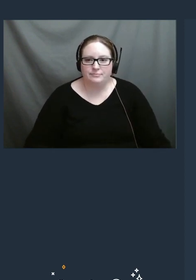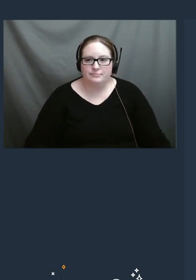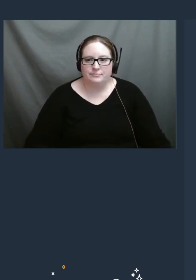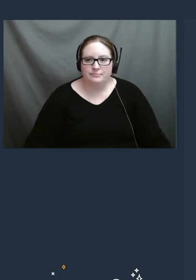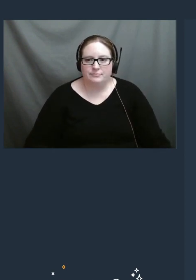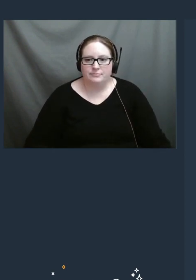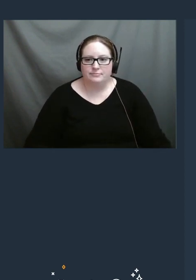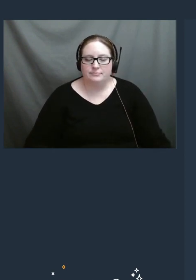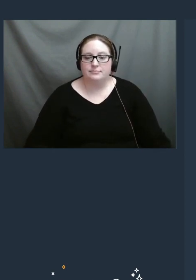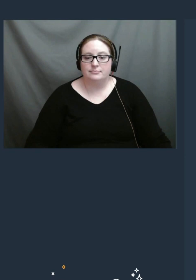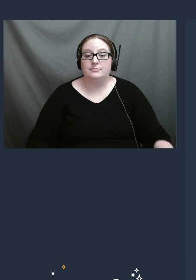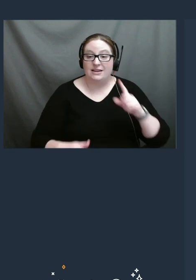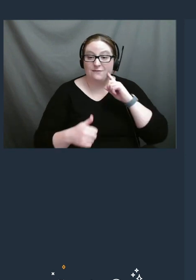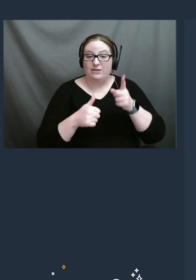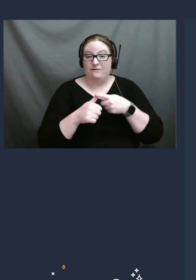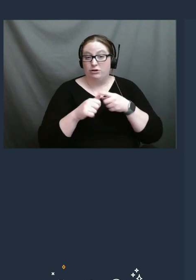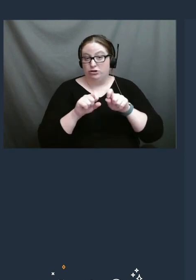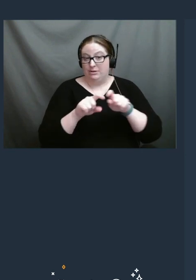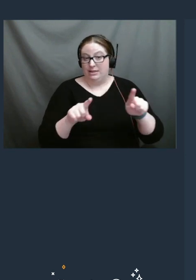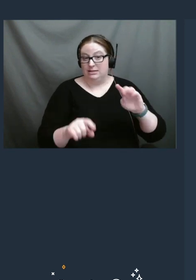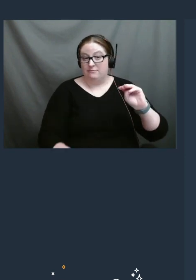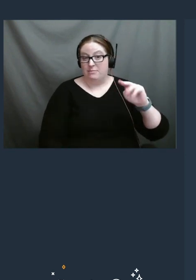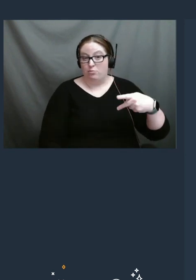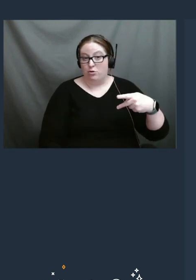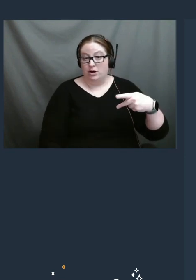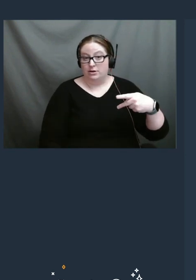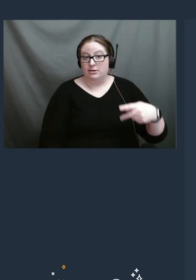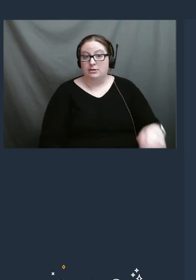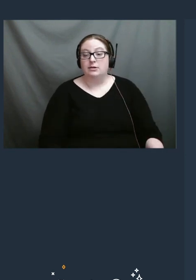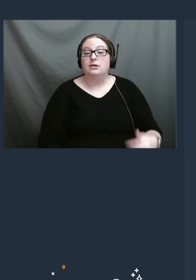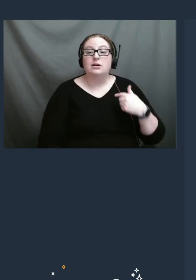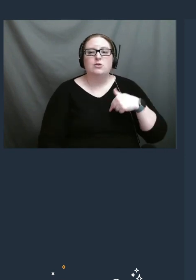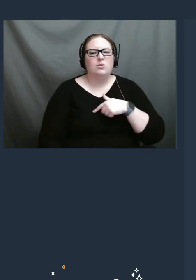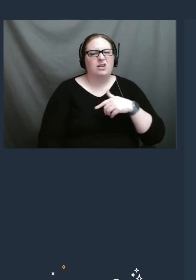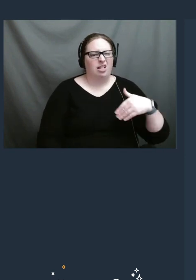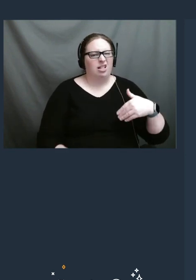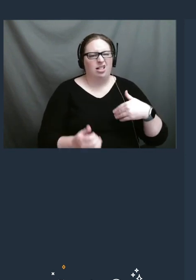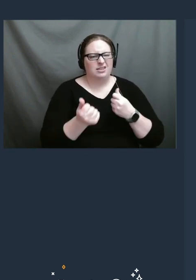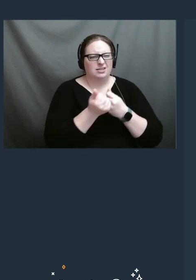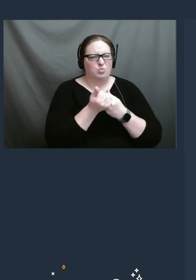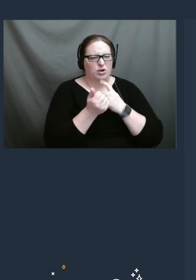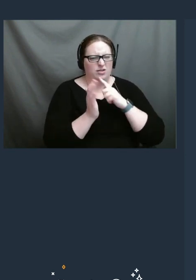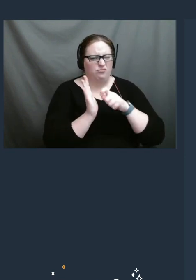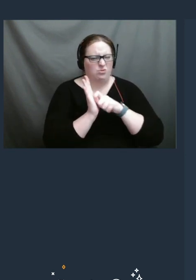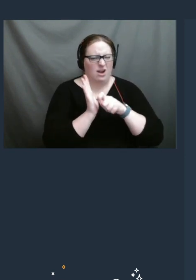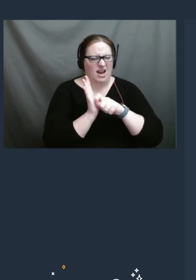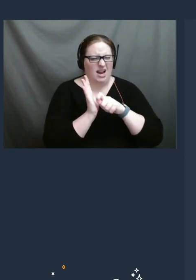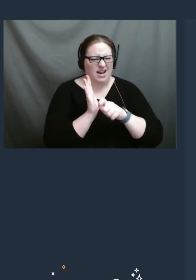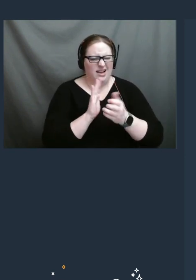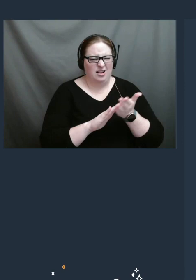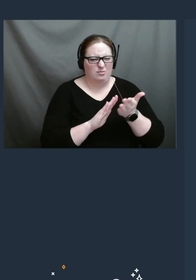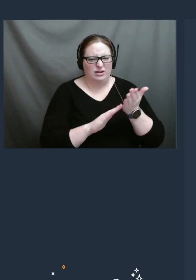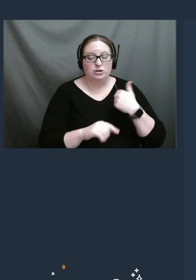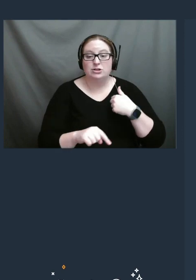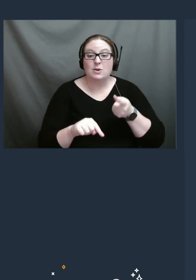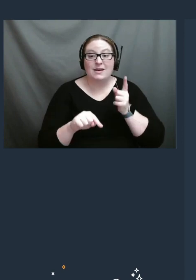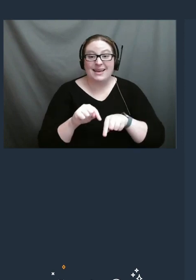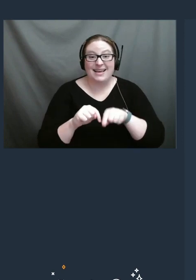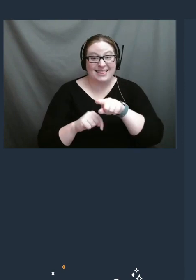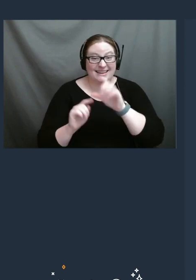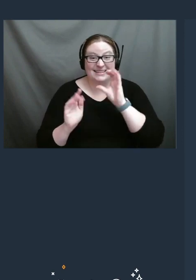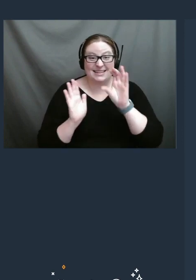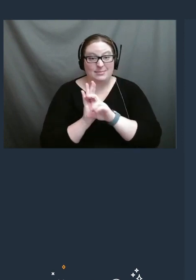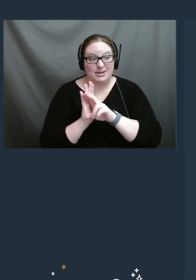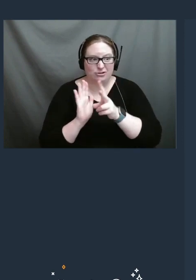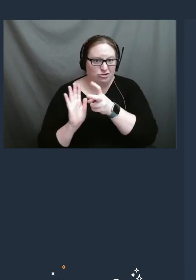For this first release of Mount Point for Amazon S3, we're not yet supporting write operations, and so I can't put this image back into my